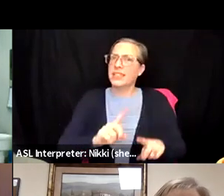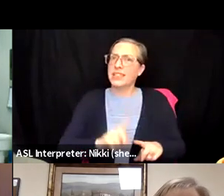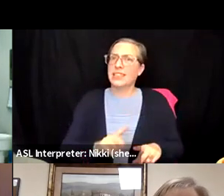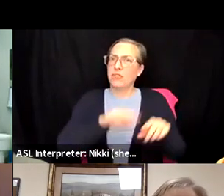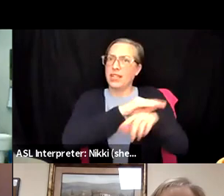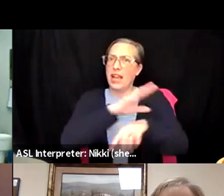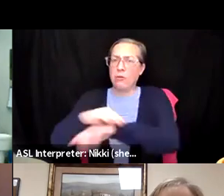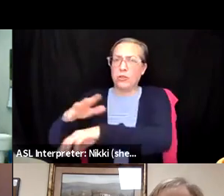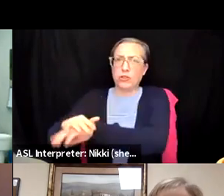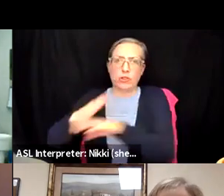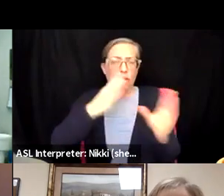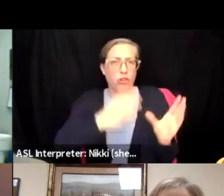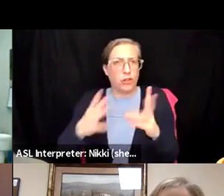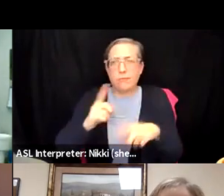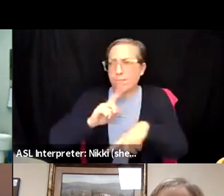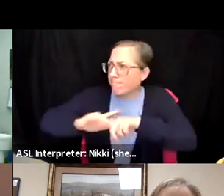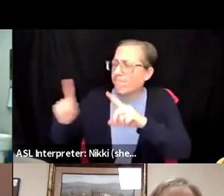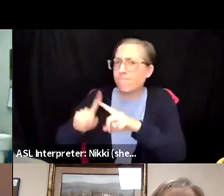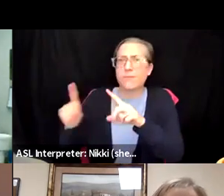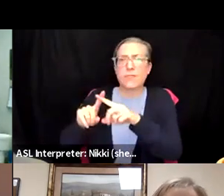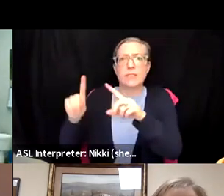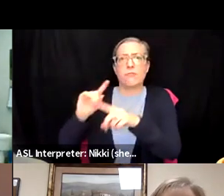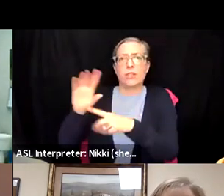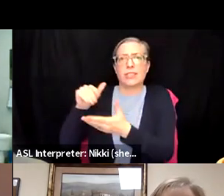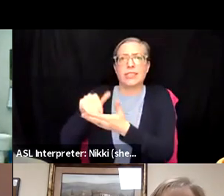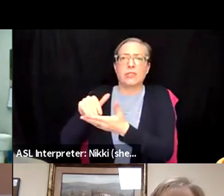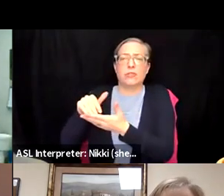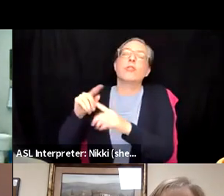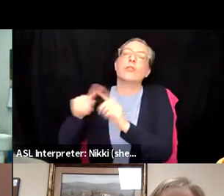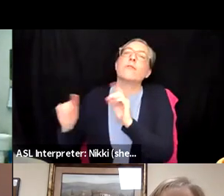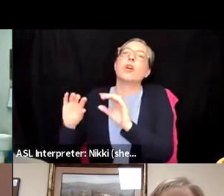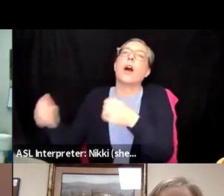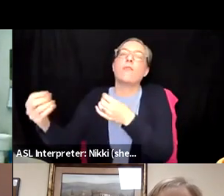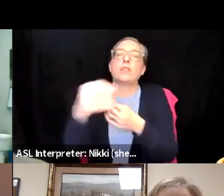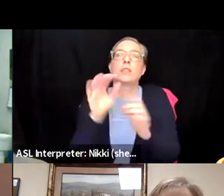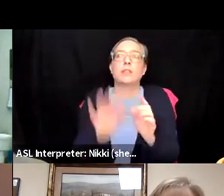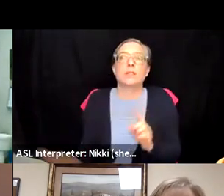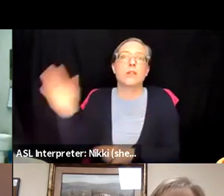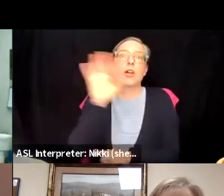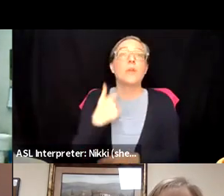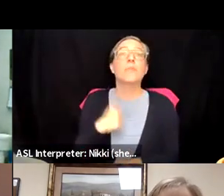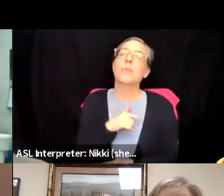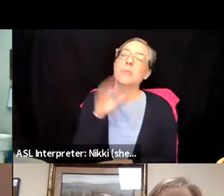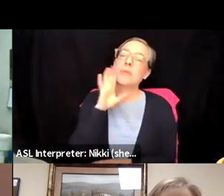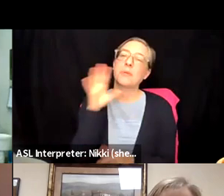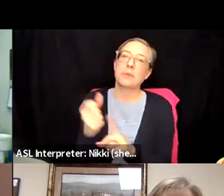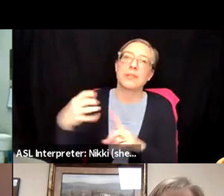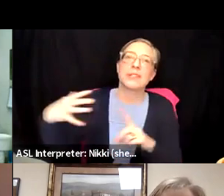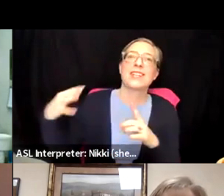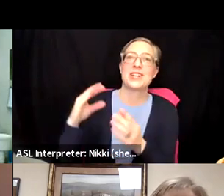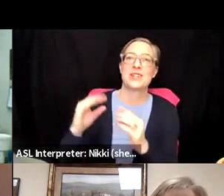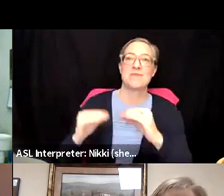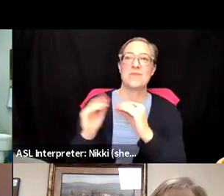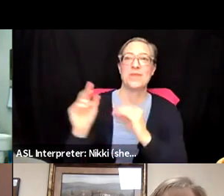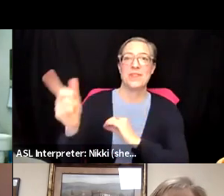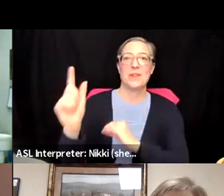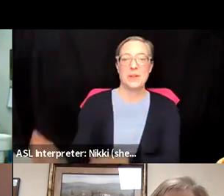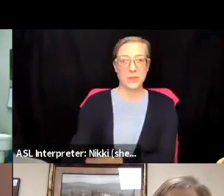aging across the state, except for in the North Platte office. And we'll talk more about that as we do our introductions and get through the